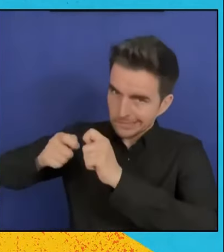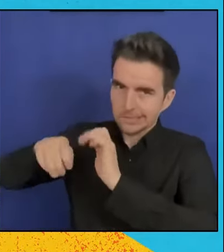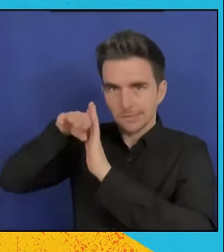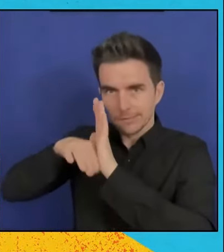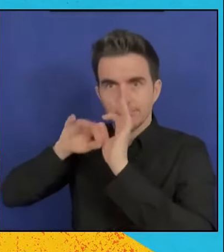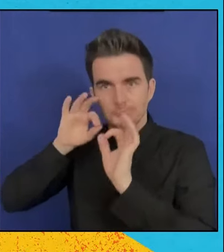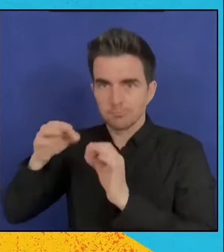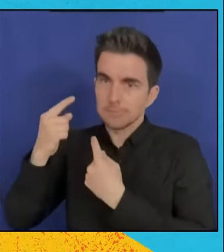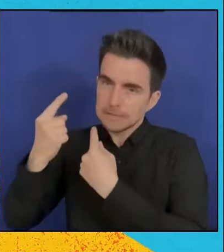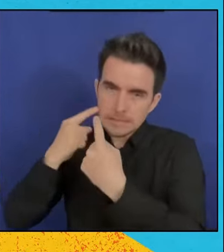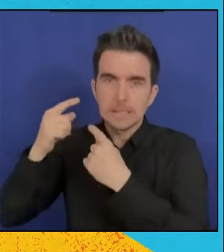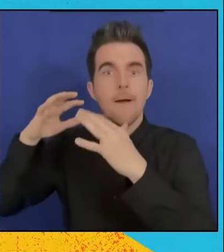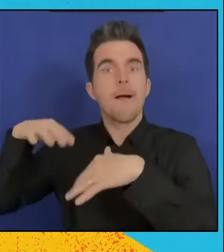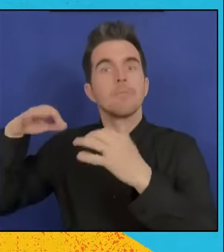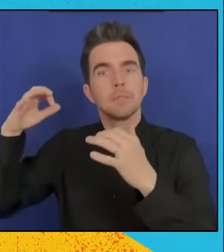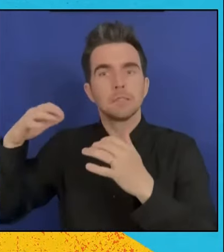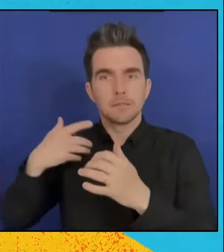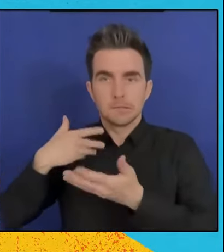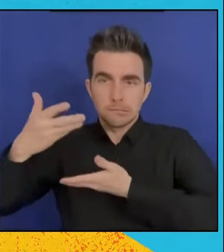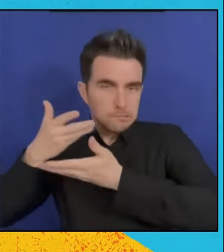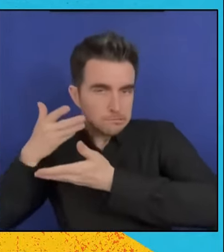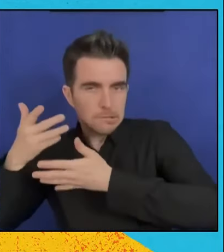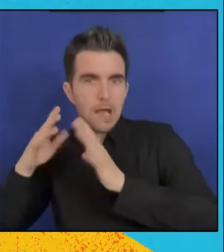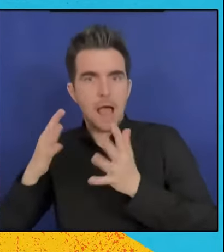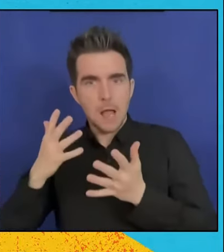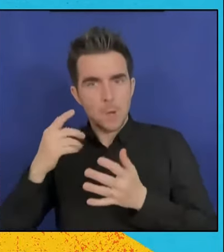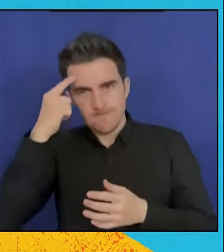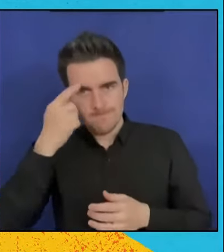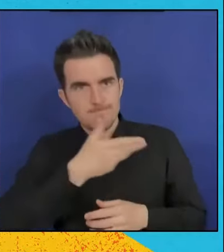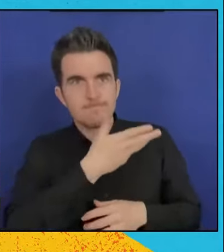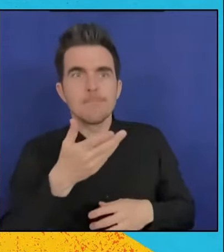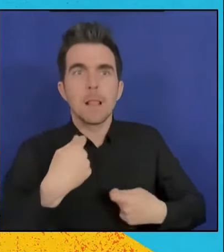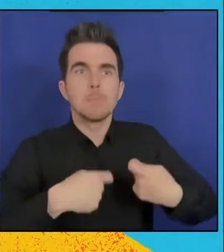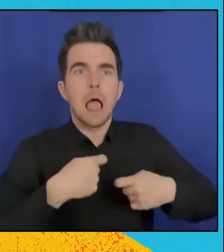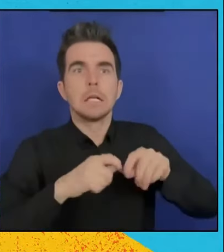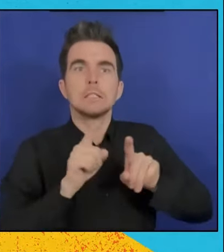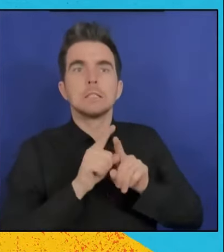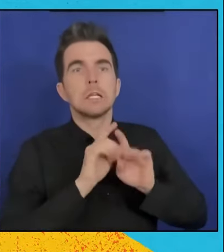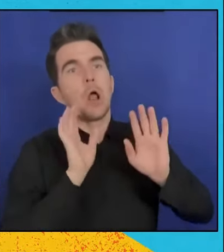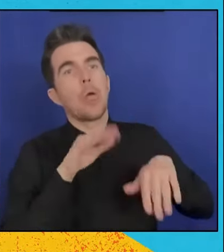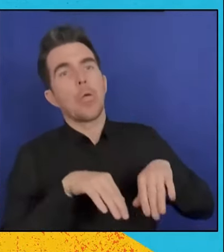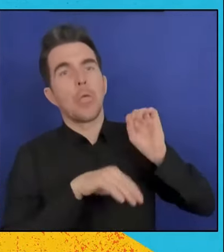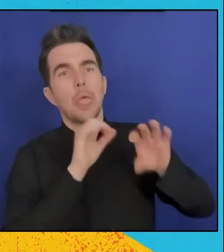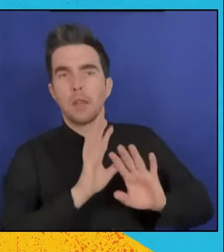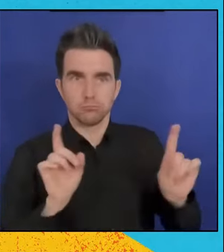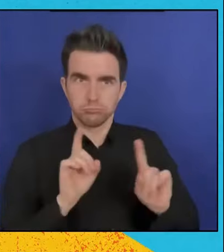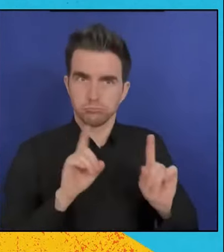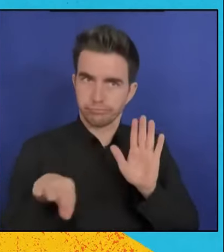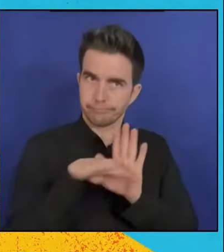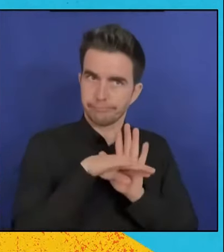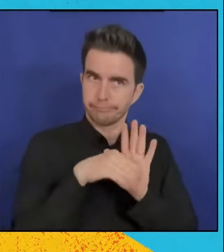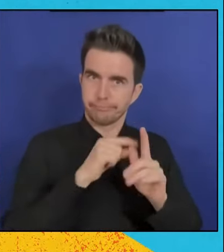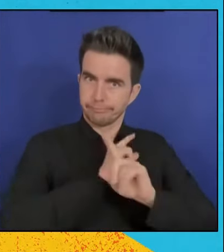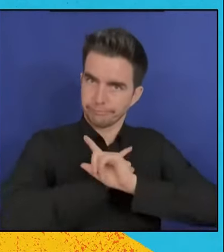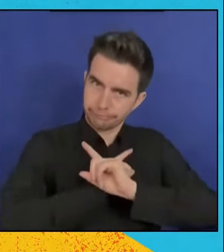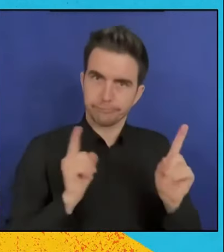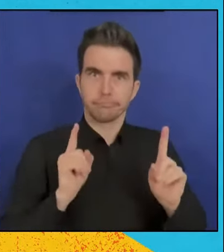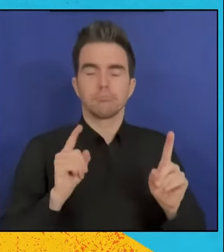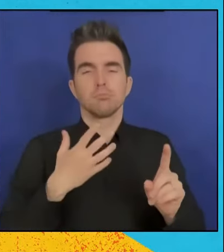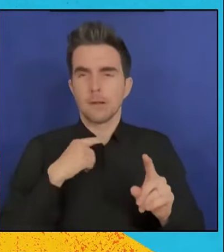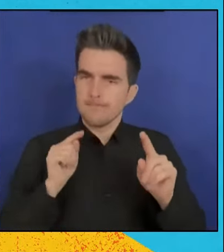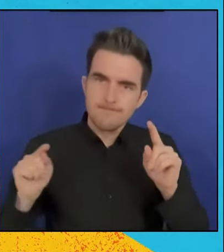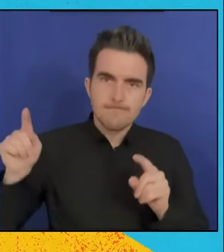now we're into that good phase so our people or young people can understand why this problem needs to be addressed. We, as